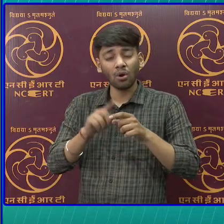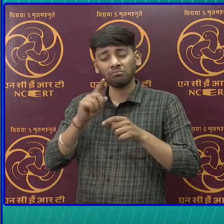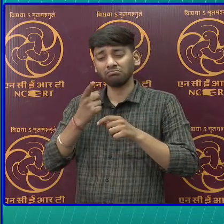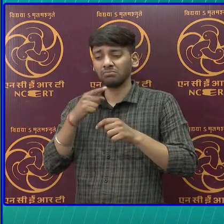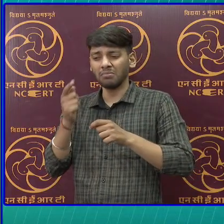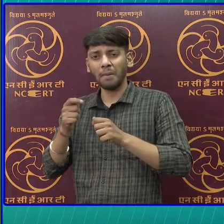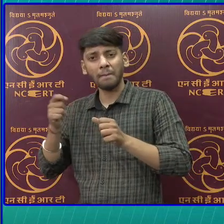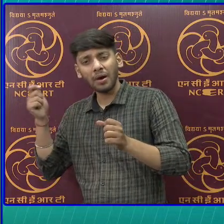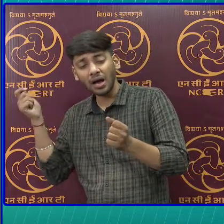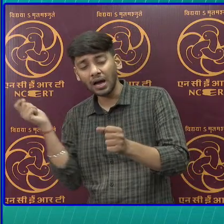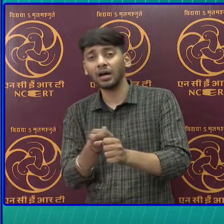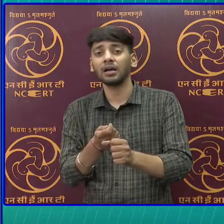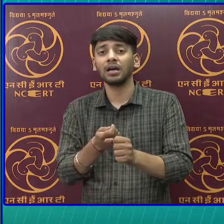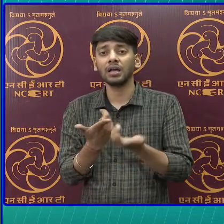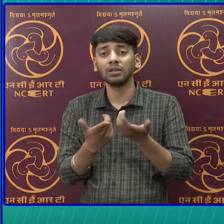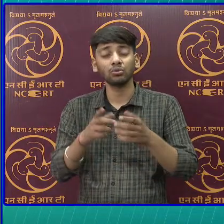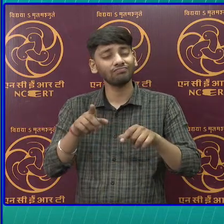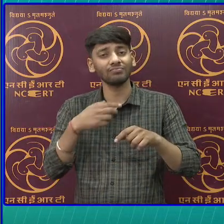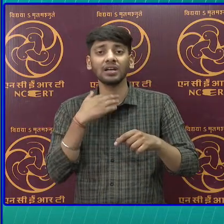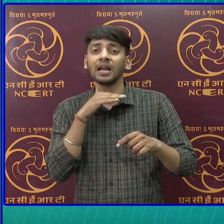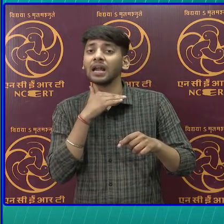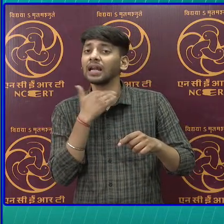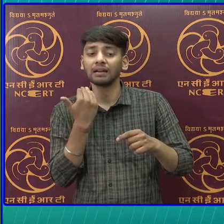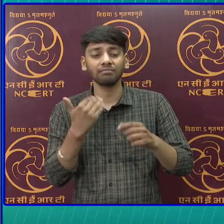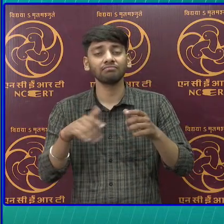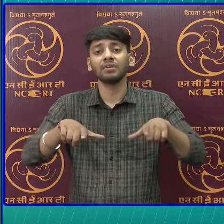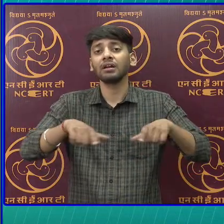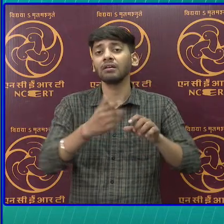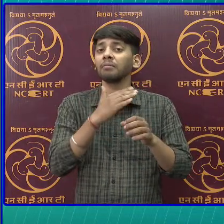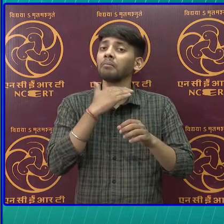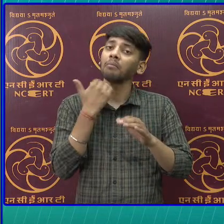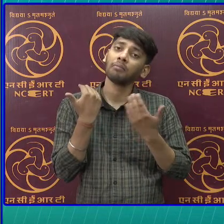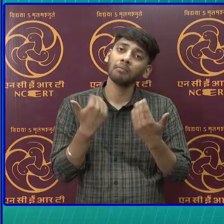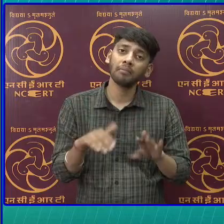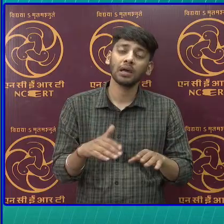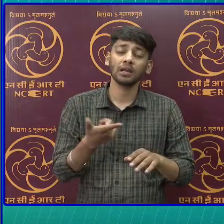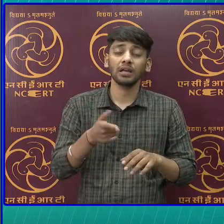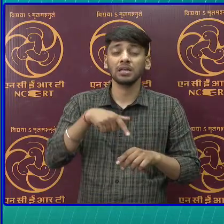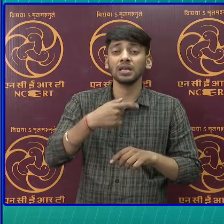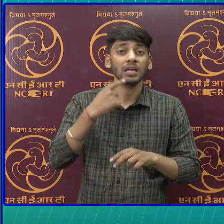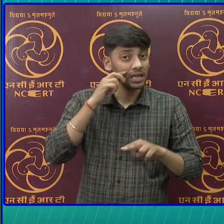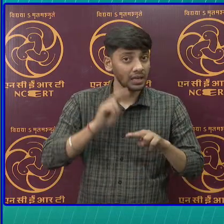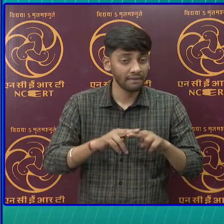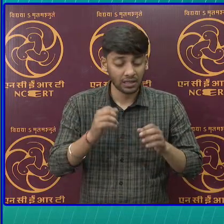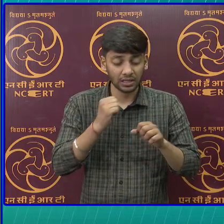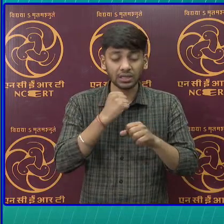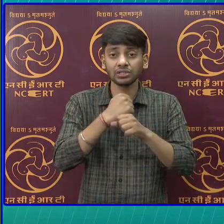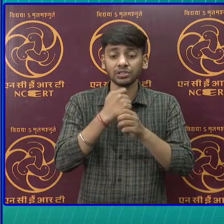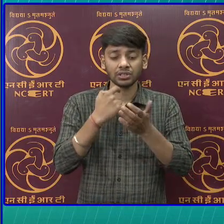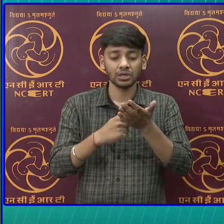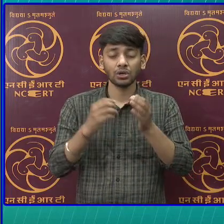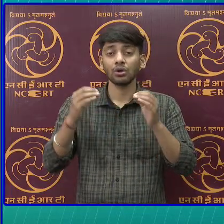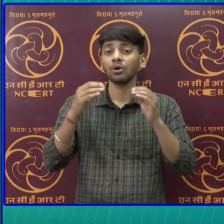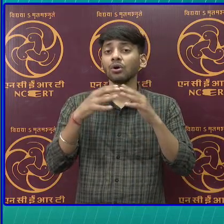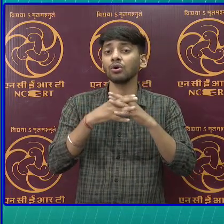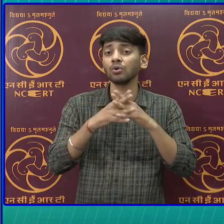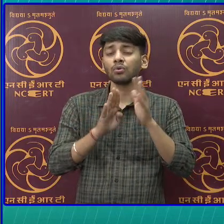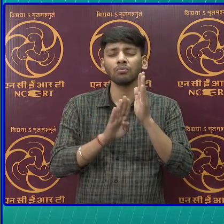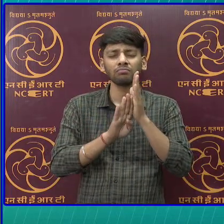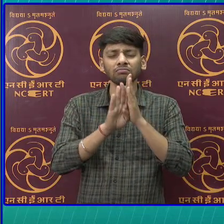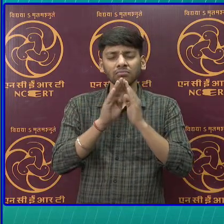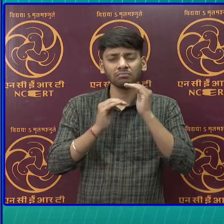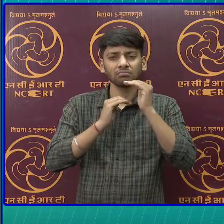or stabbing will kill the tree. It has, why? Because it has grown slowly, consuming the